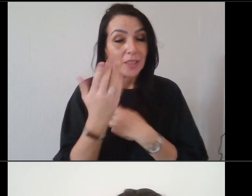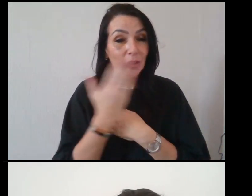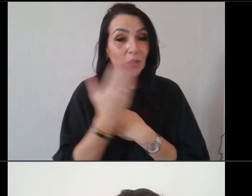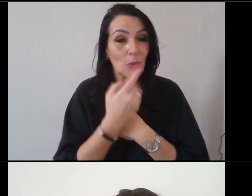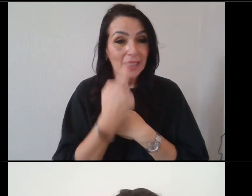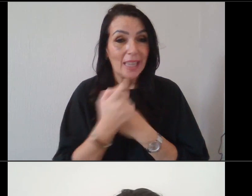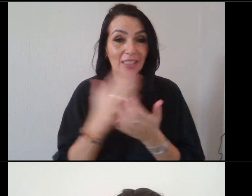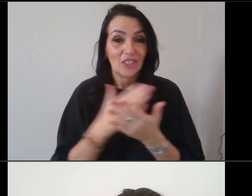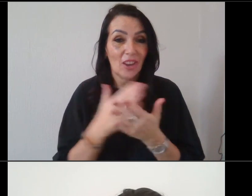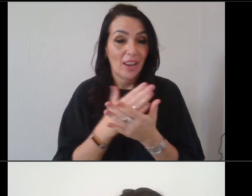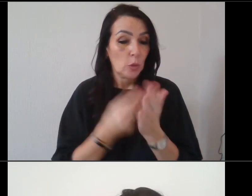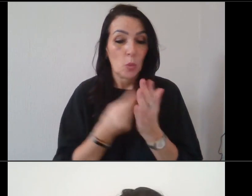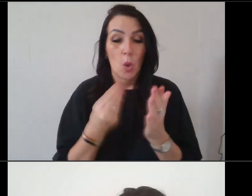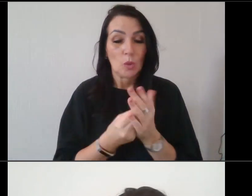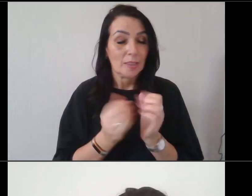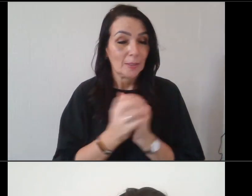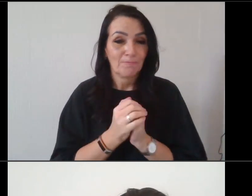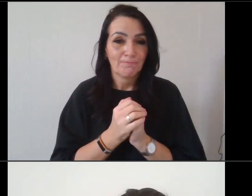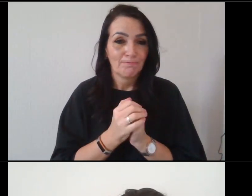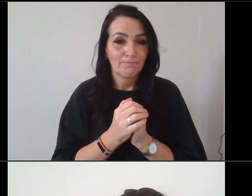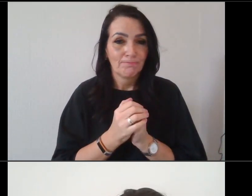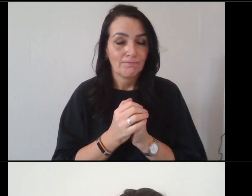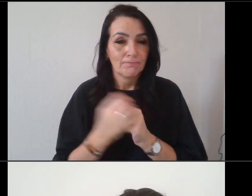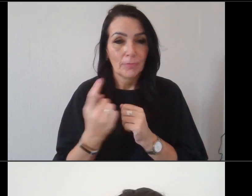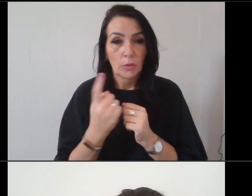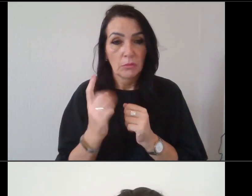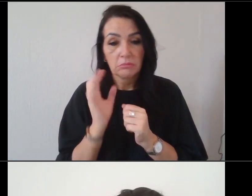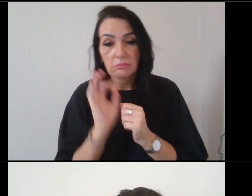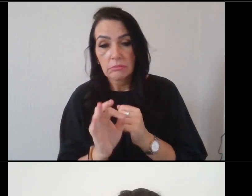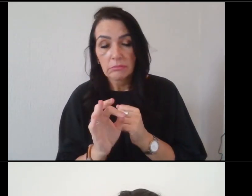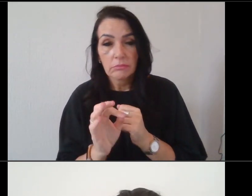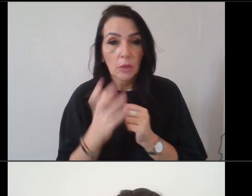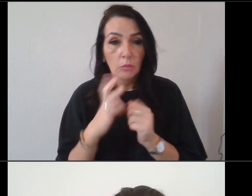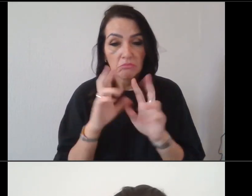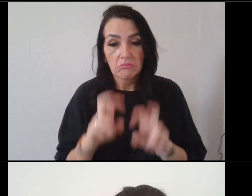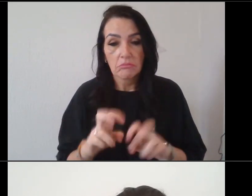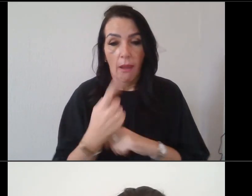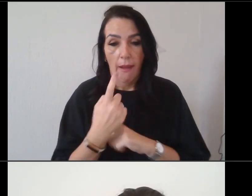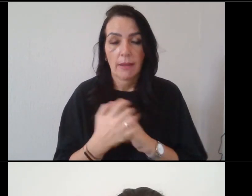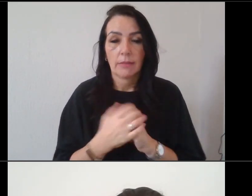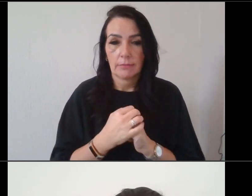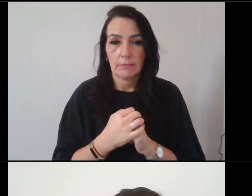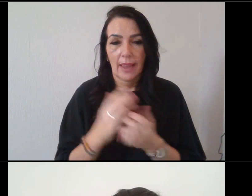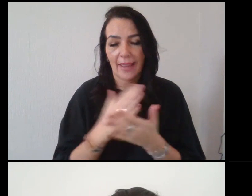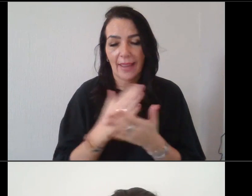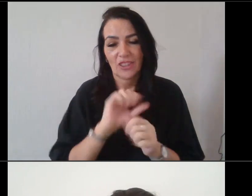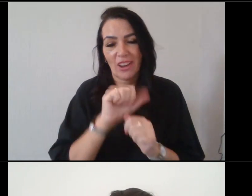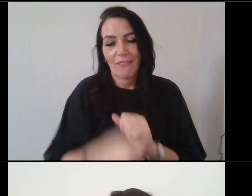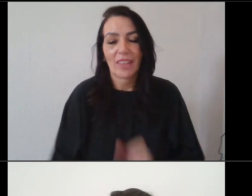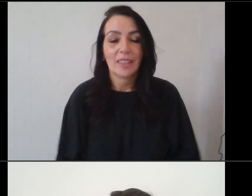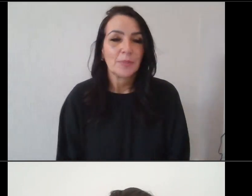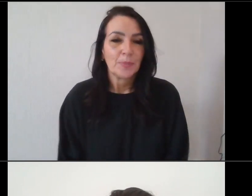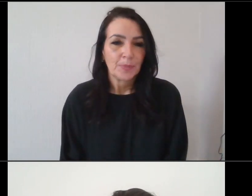charities at no cost. So if whoever's put the question in wants to fill in the form, then I can share those after this webinar.